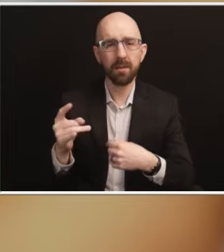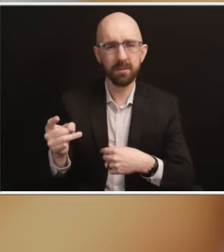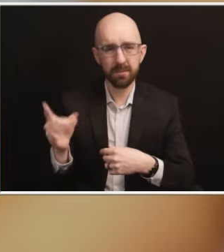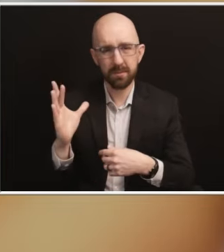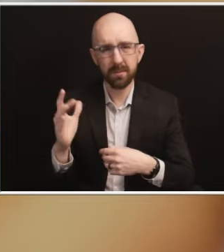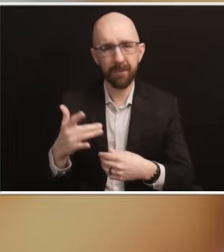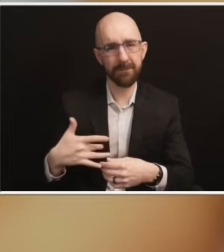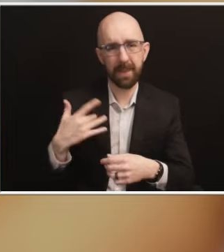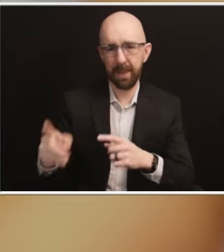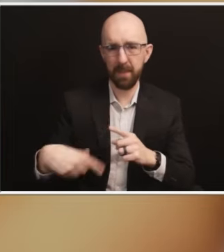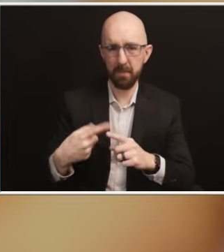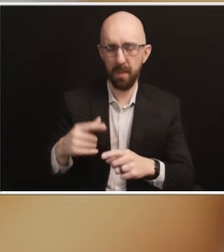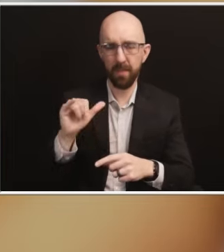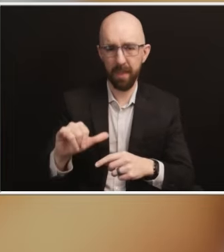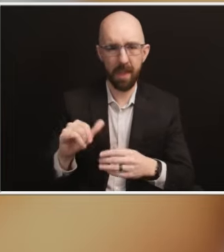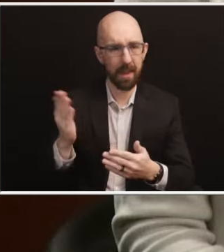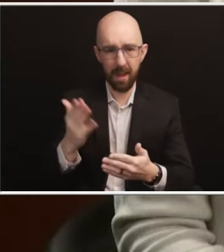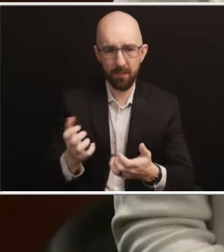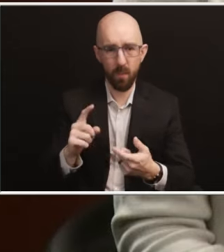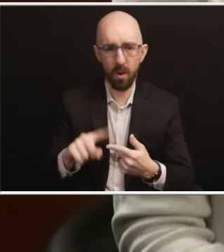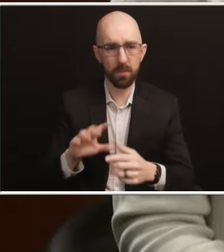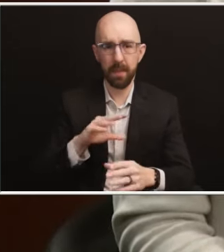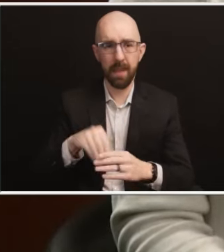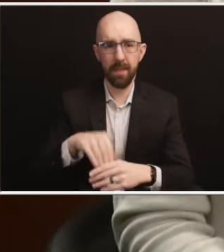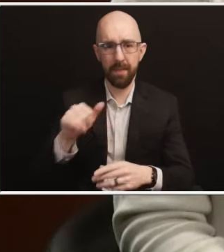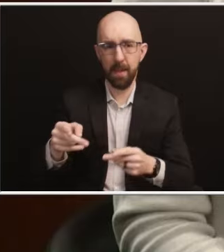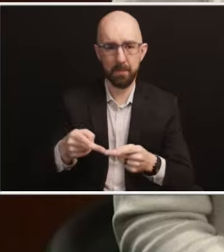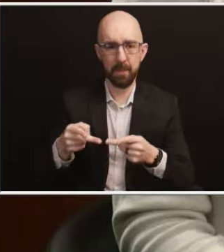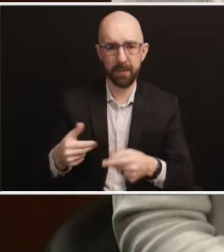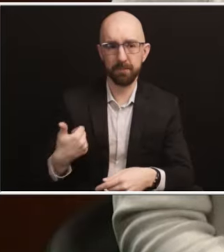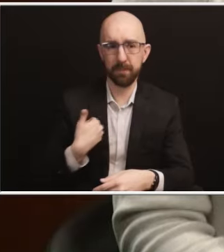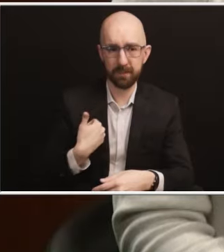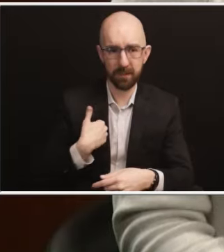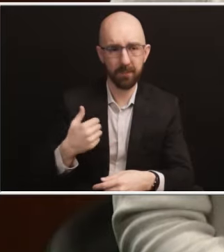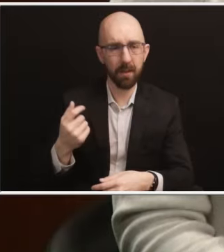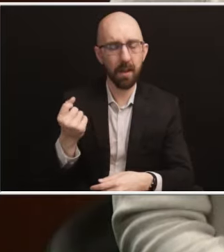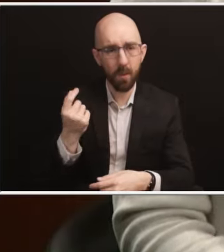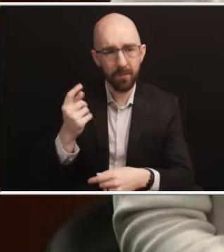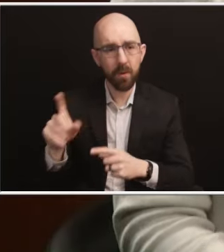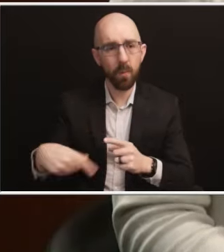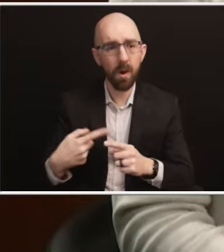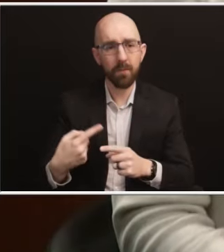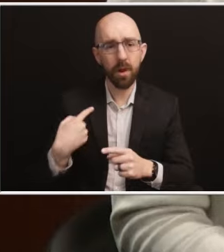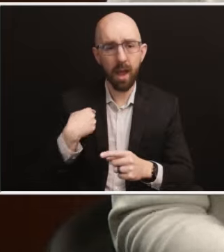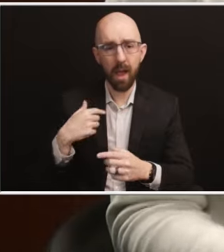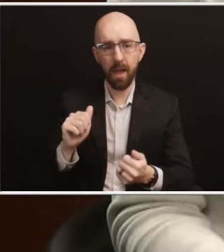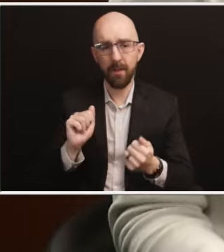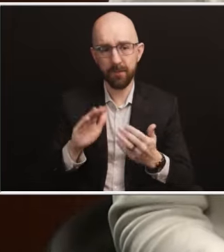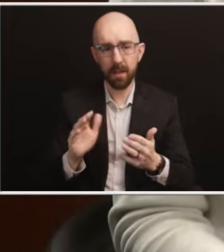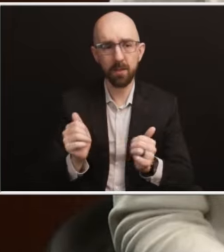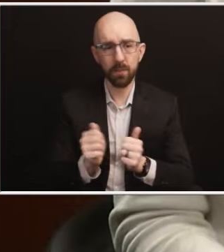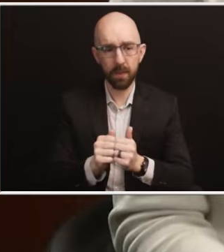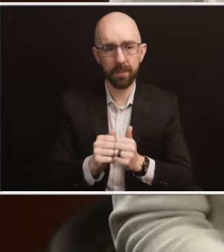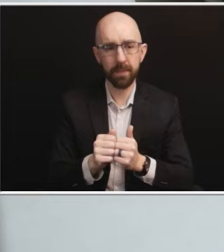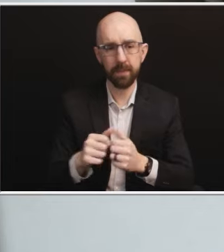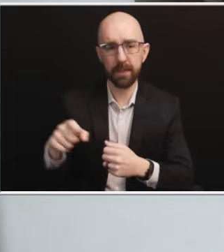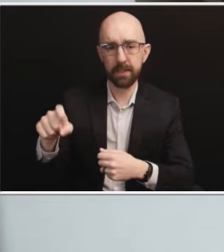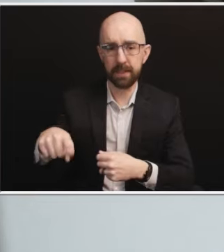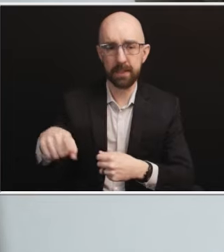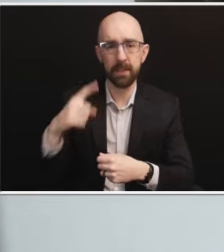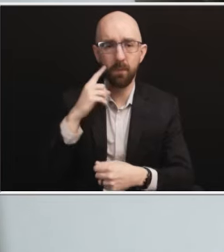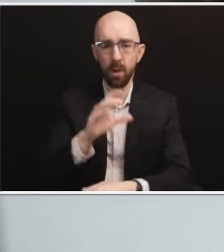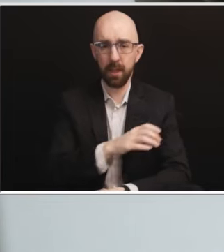about that and never wanted to be in that position myself. However, when I was faced with the need for a clinical